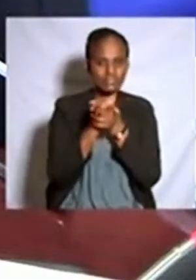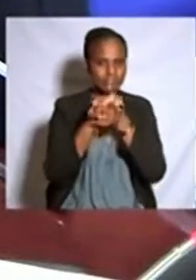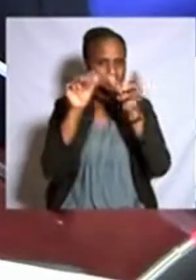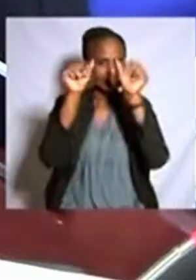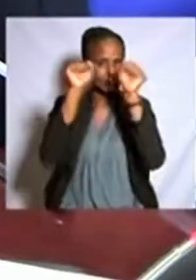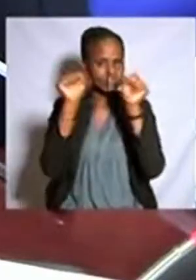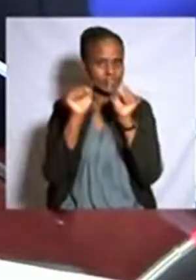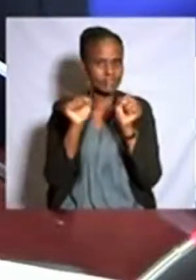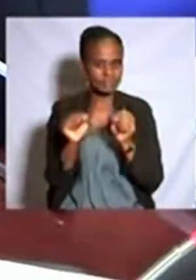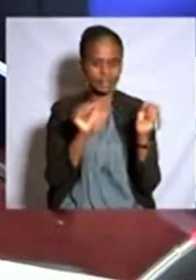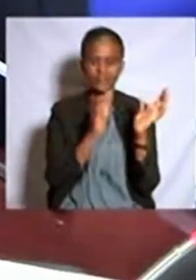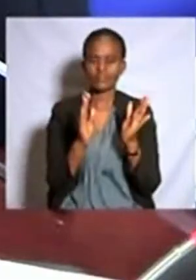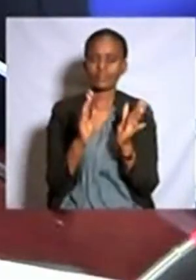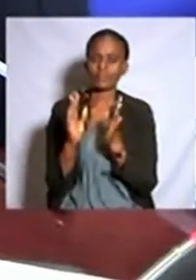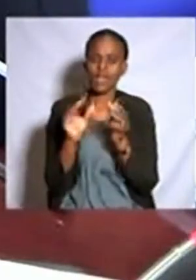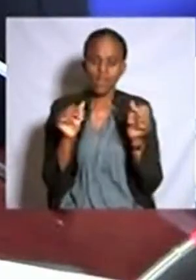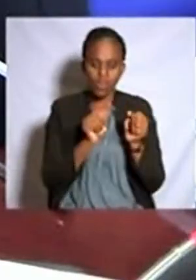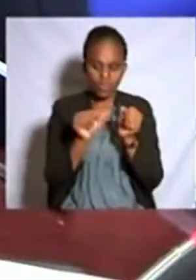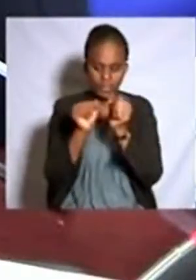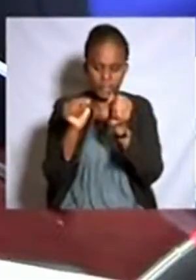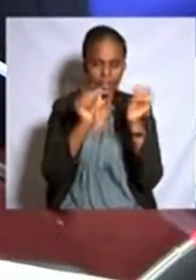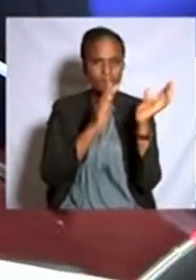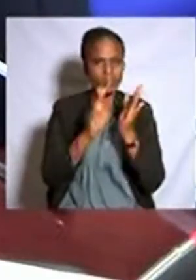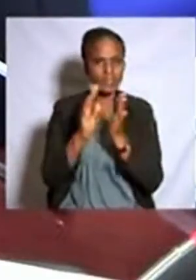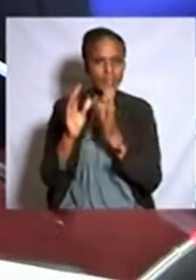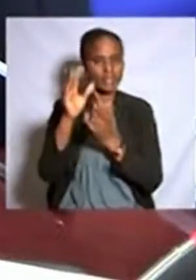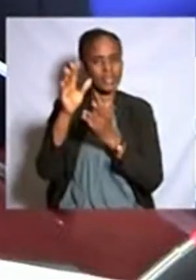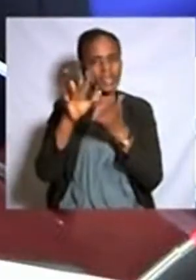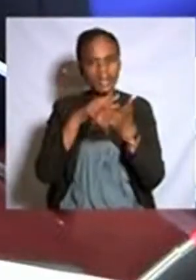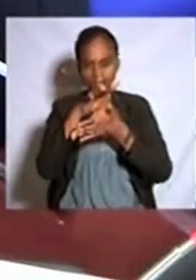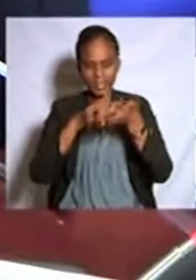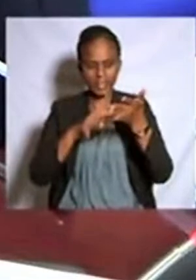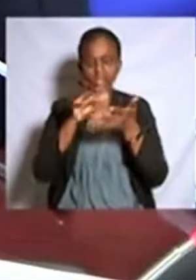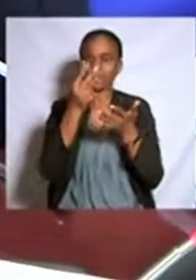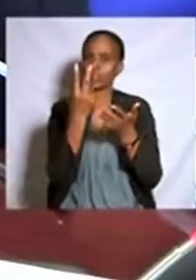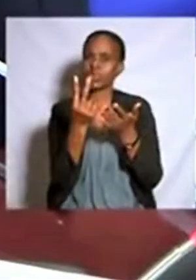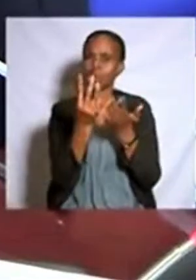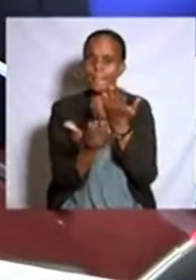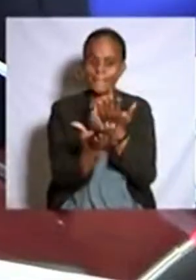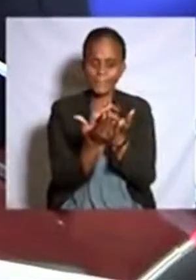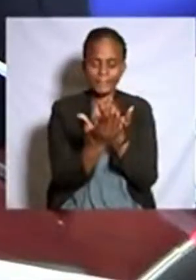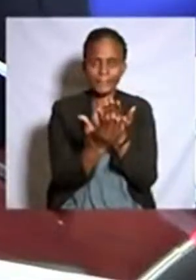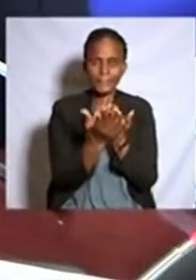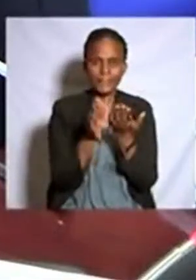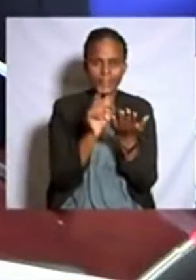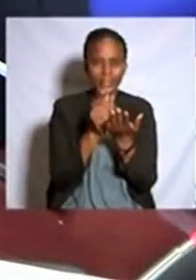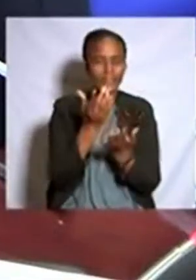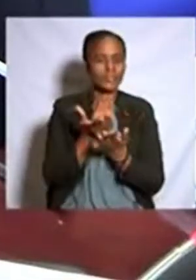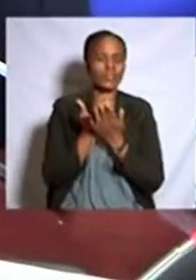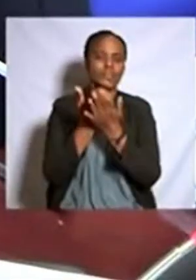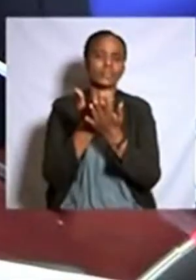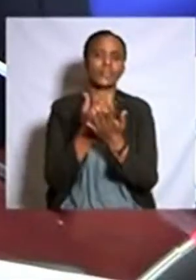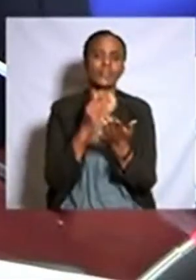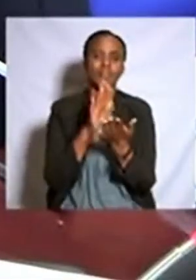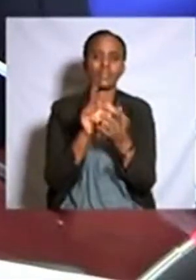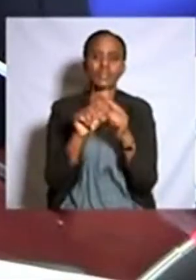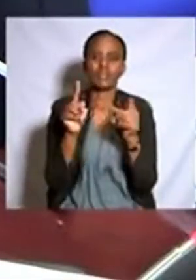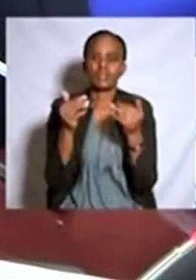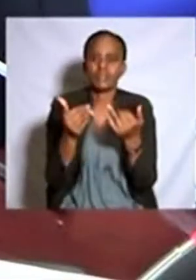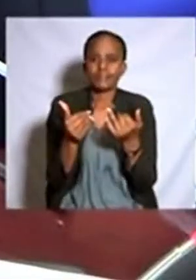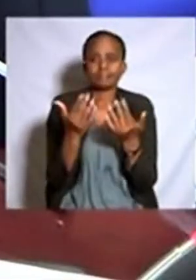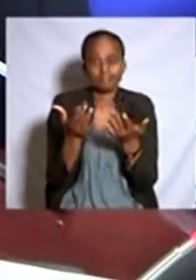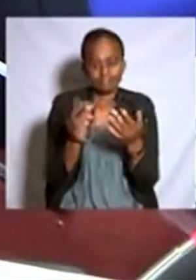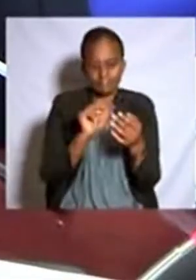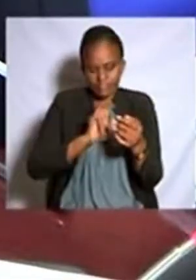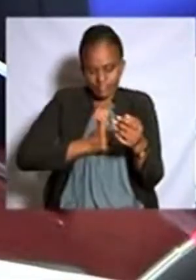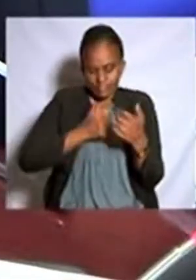strategic plan appendix 2. Chair, the appendix is attached to submission. However, we have